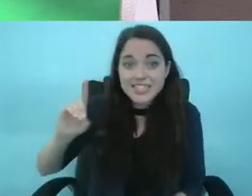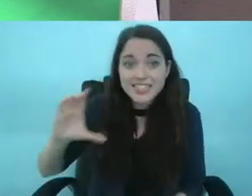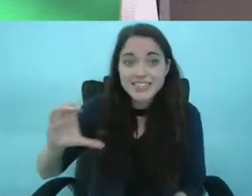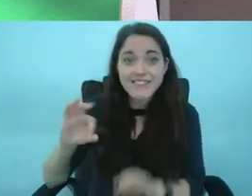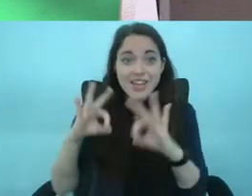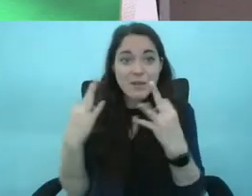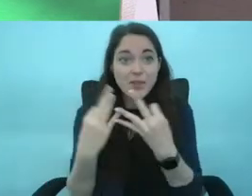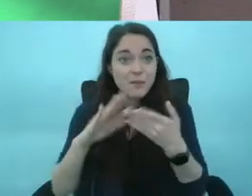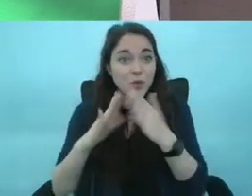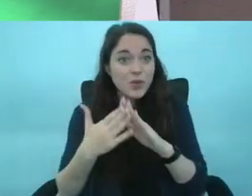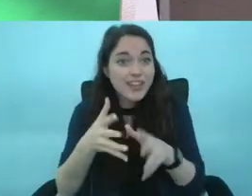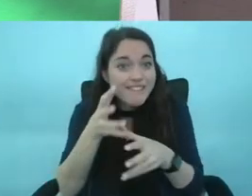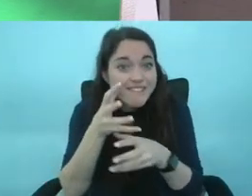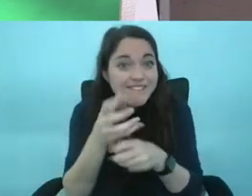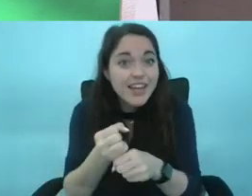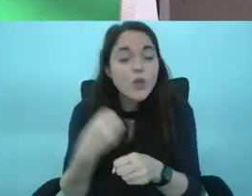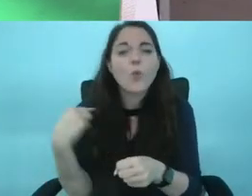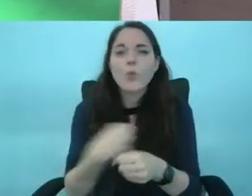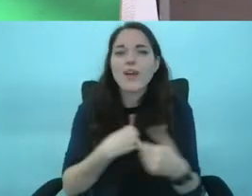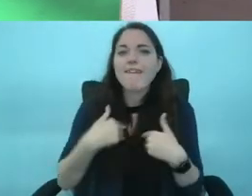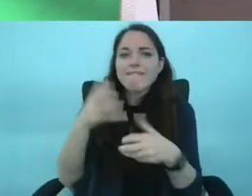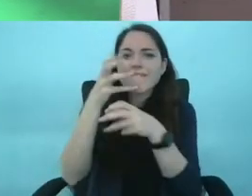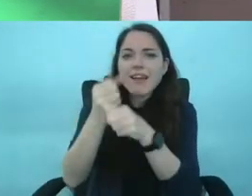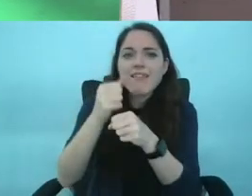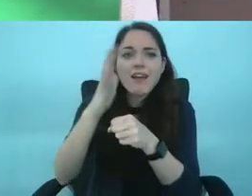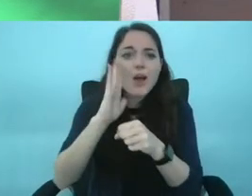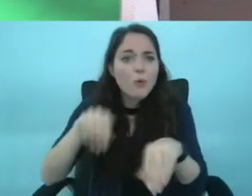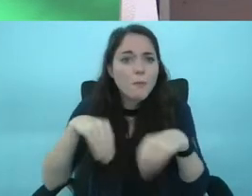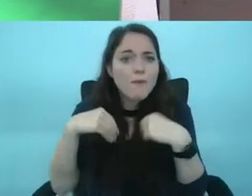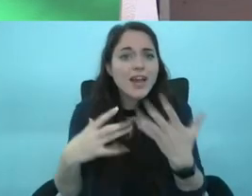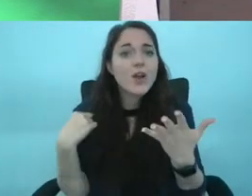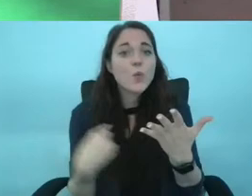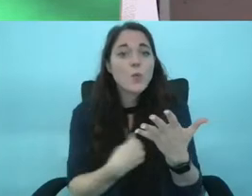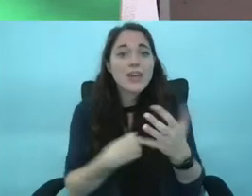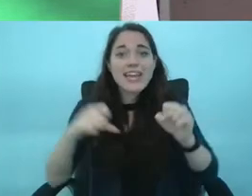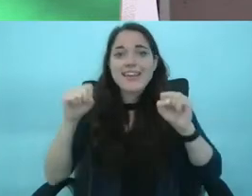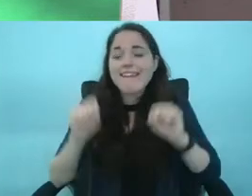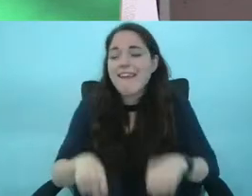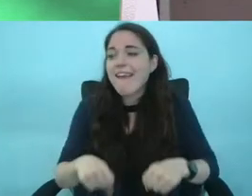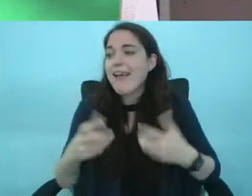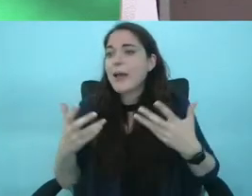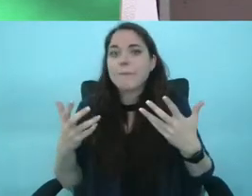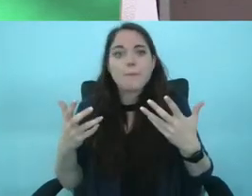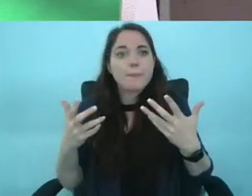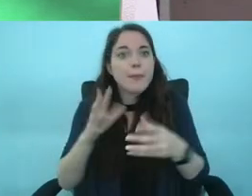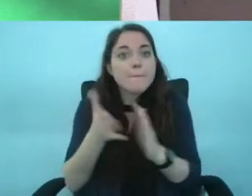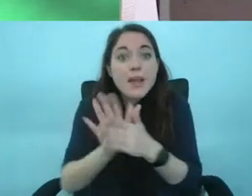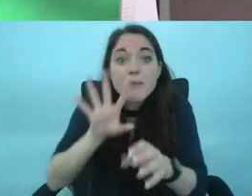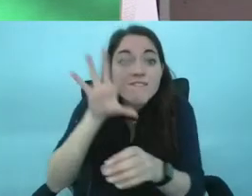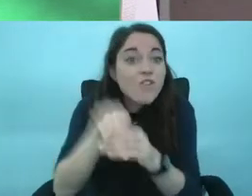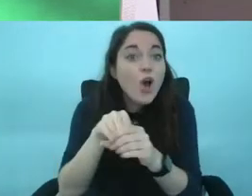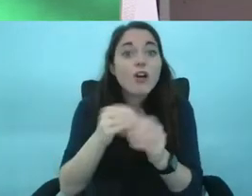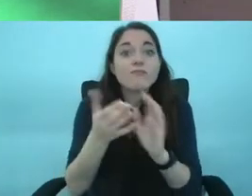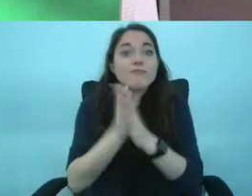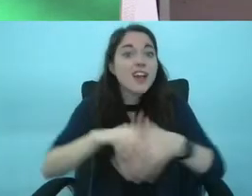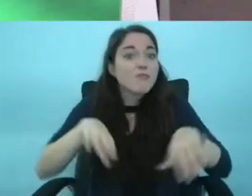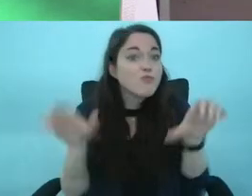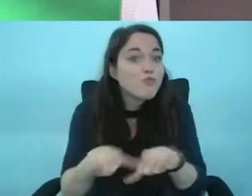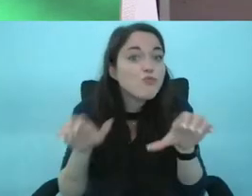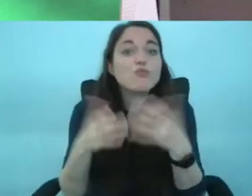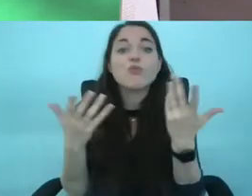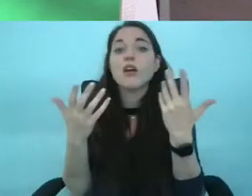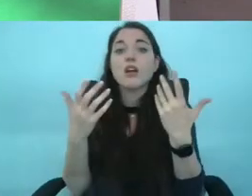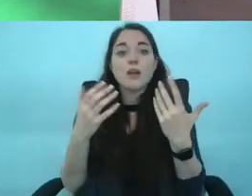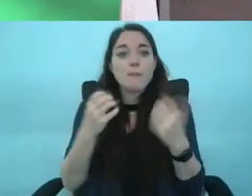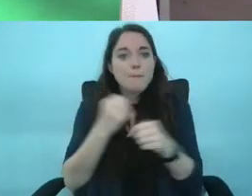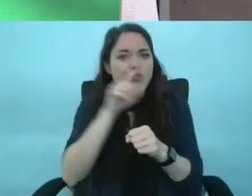can have faith that God will provide, and we can engage, get involved and active in ensuring that this